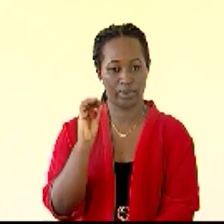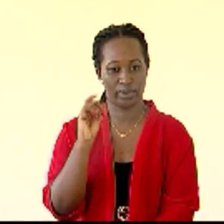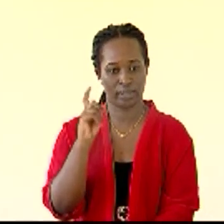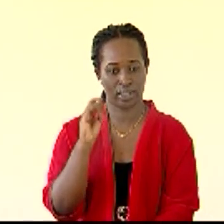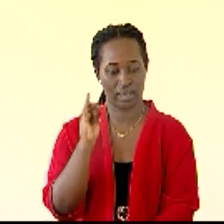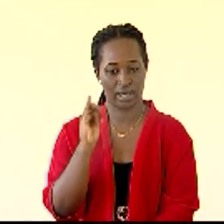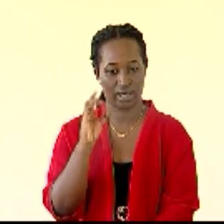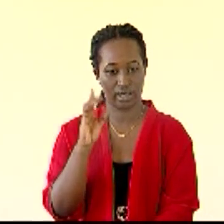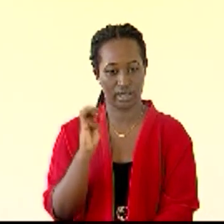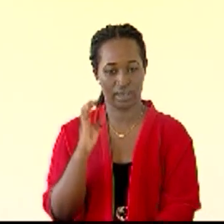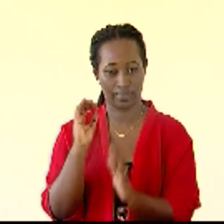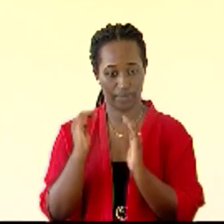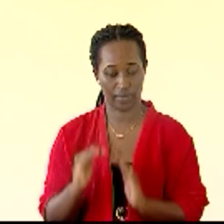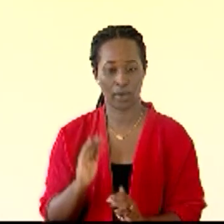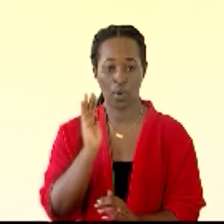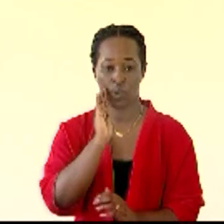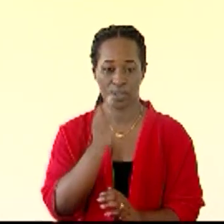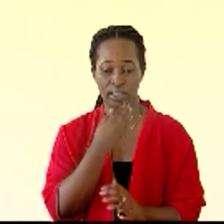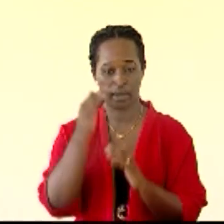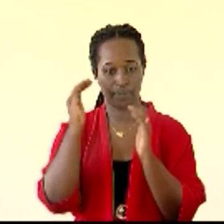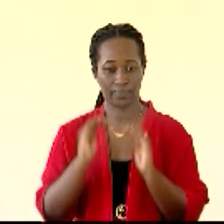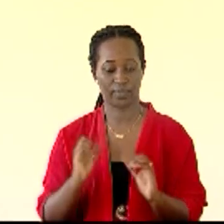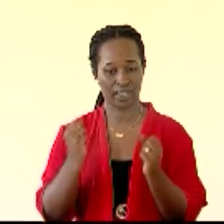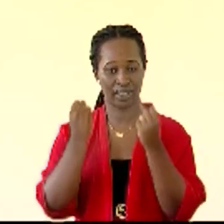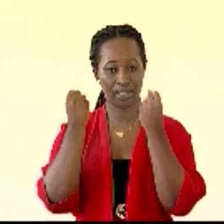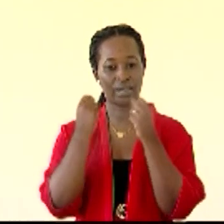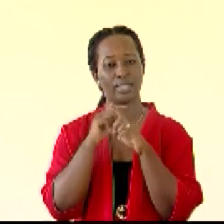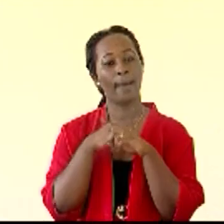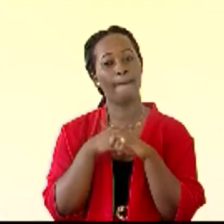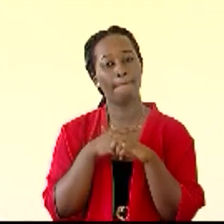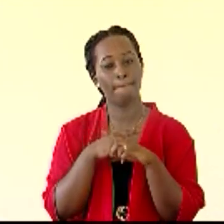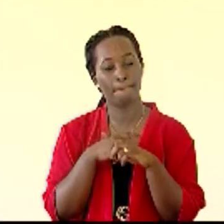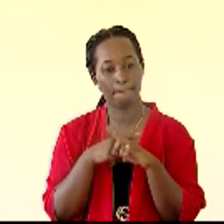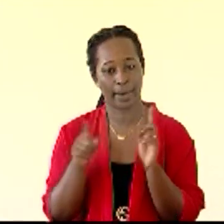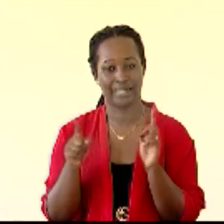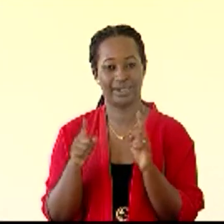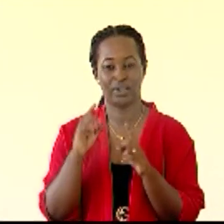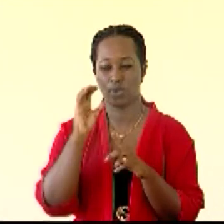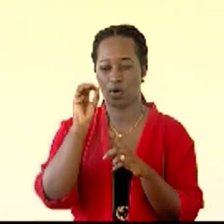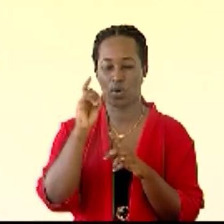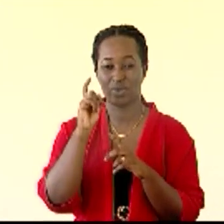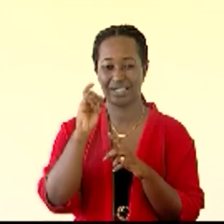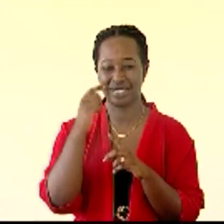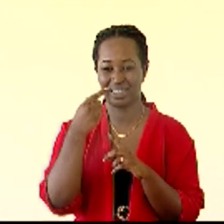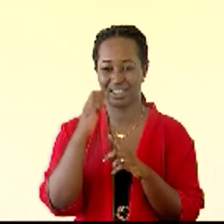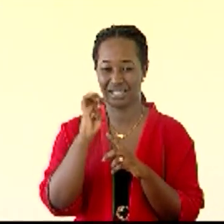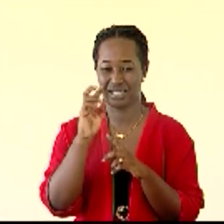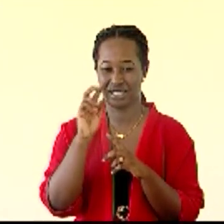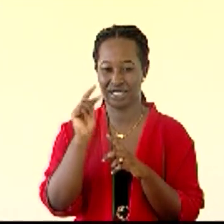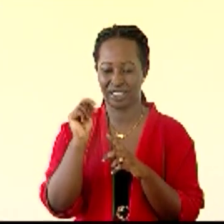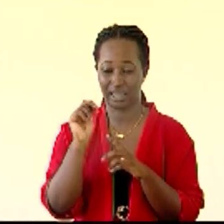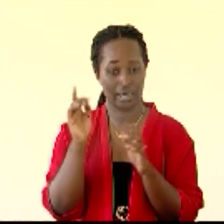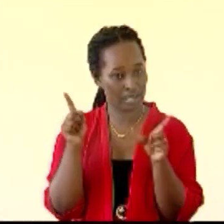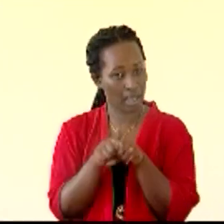the sun being trapped by the pigments, but releasing oxygen as well. Now this time around we are looking